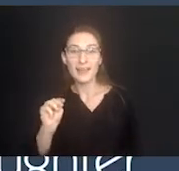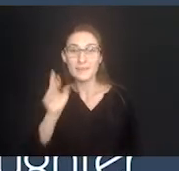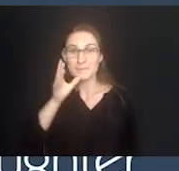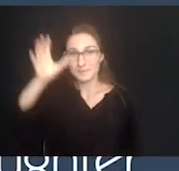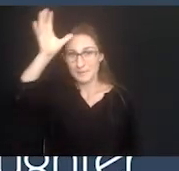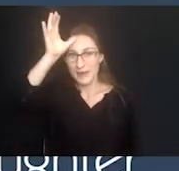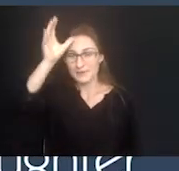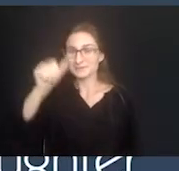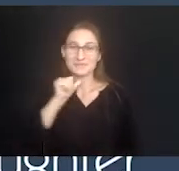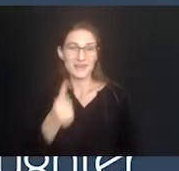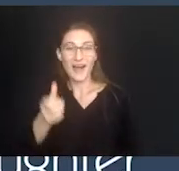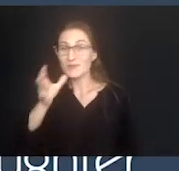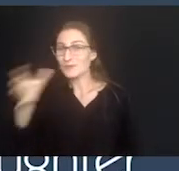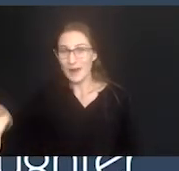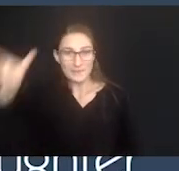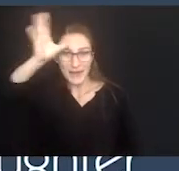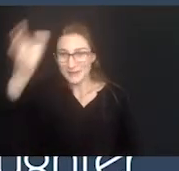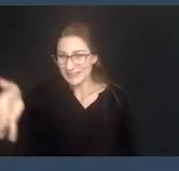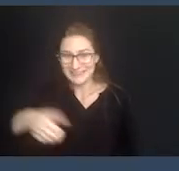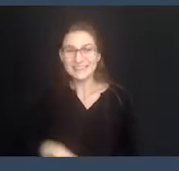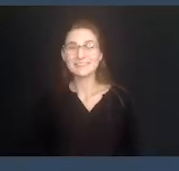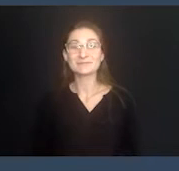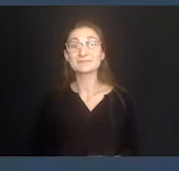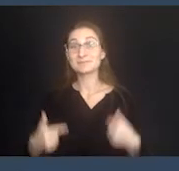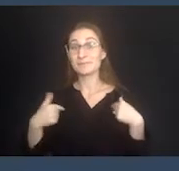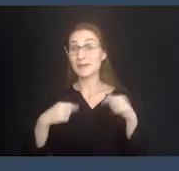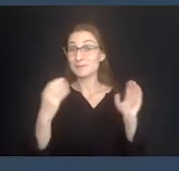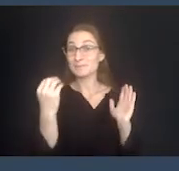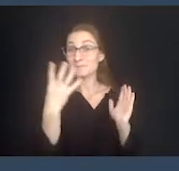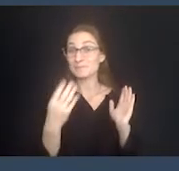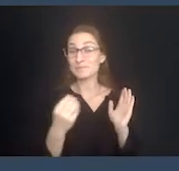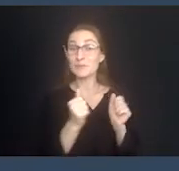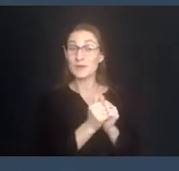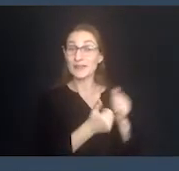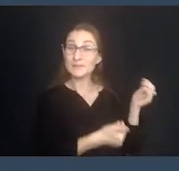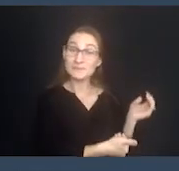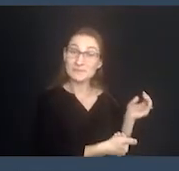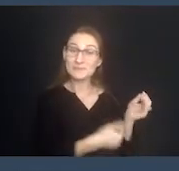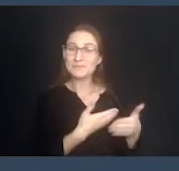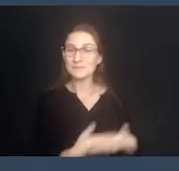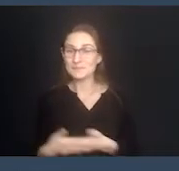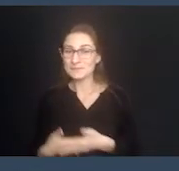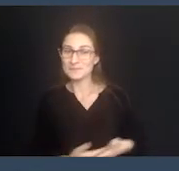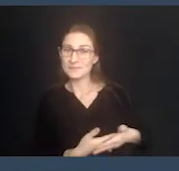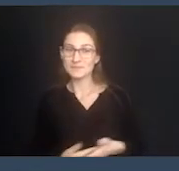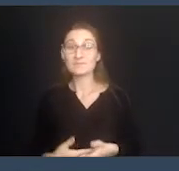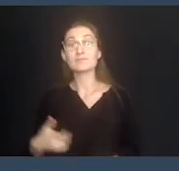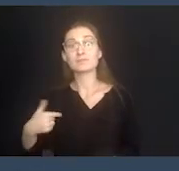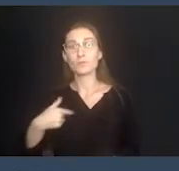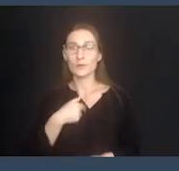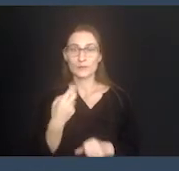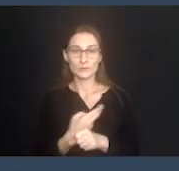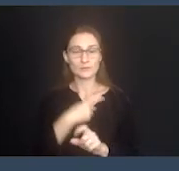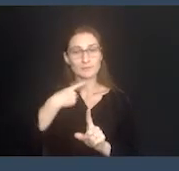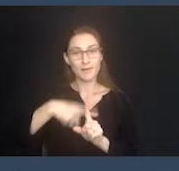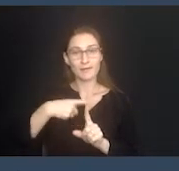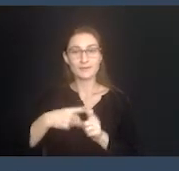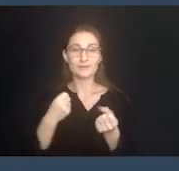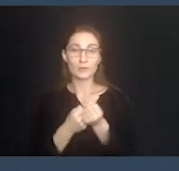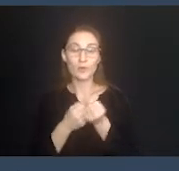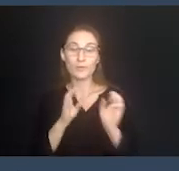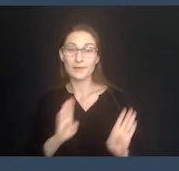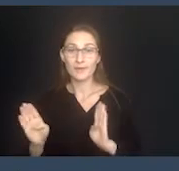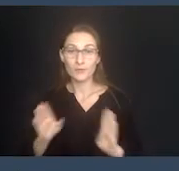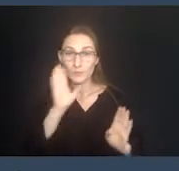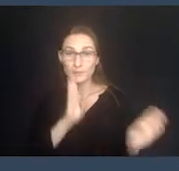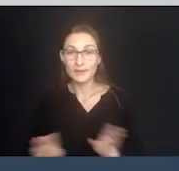who's almost a year old. Just to give you a little background about us and who we are. That's me with the grandchildren. And believe it or not, we